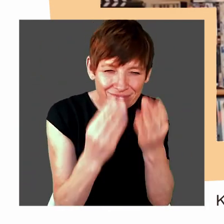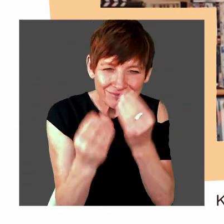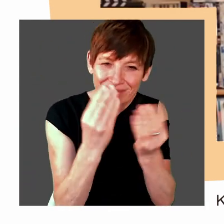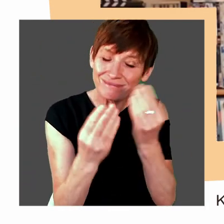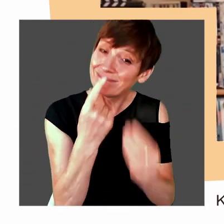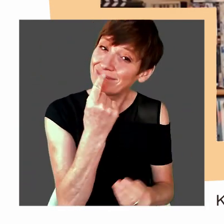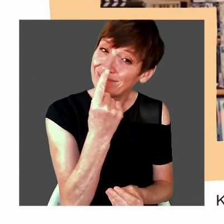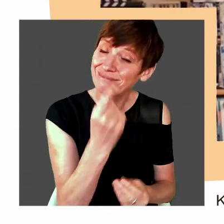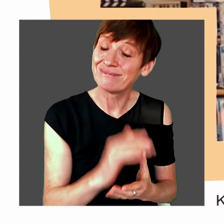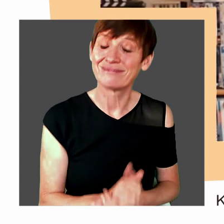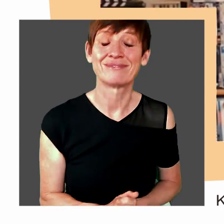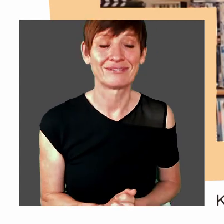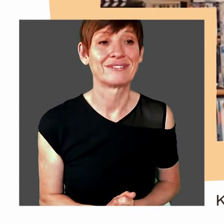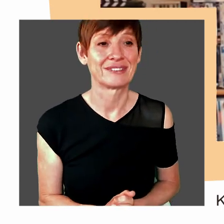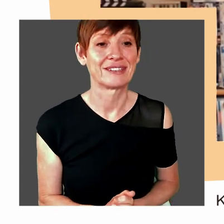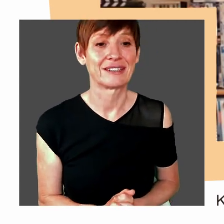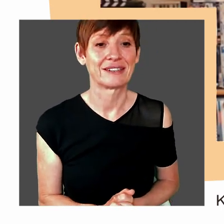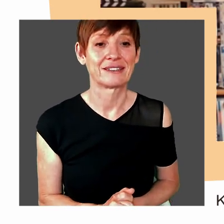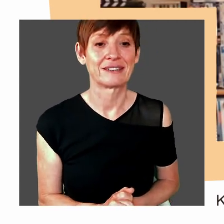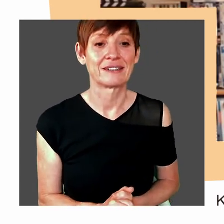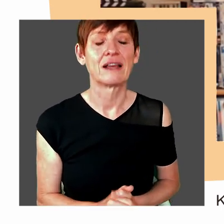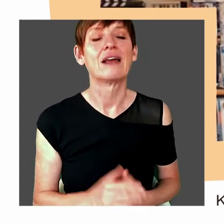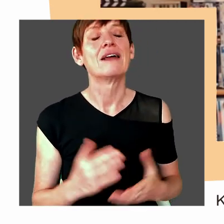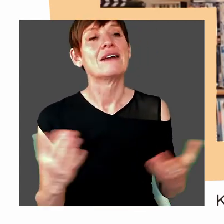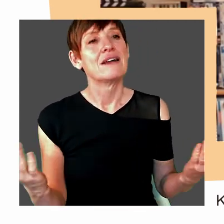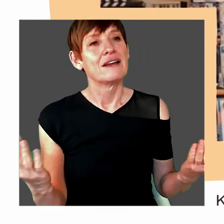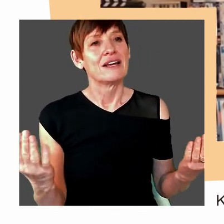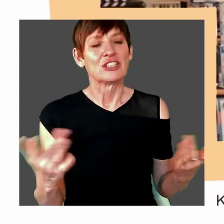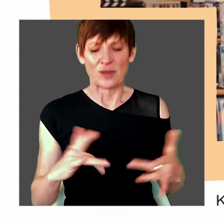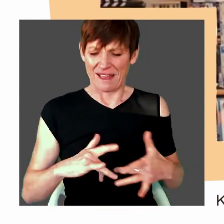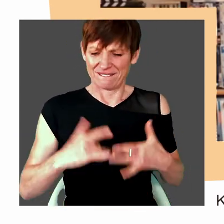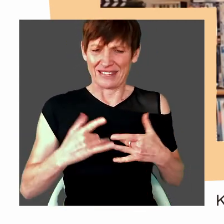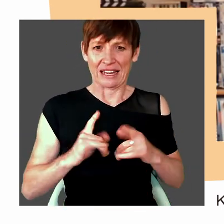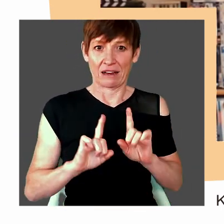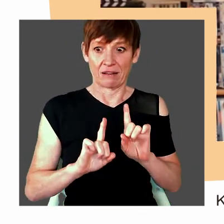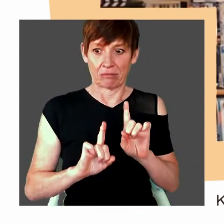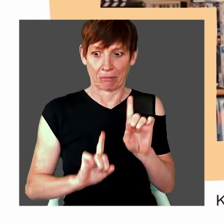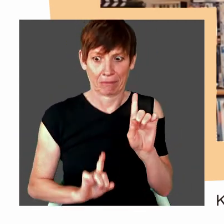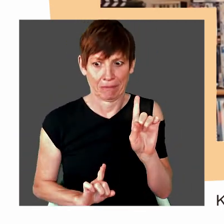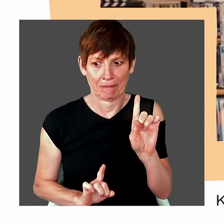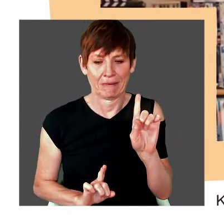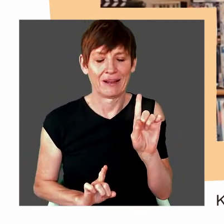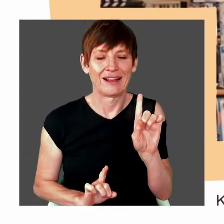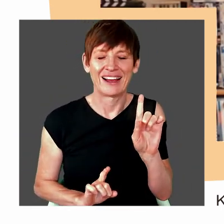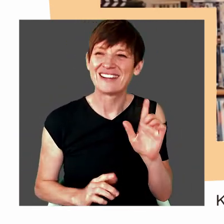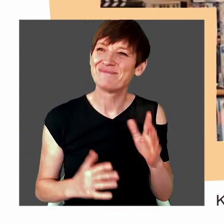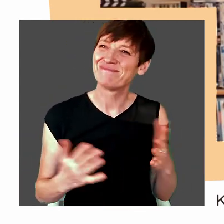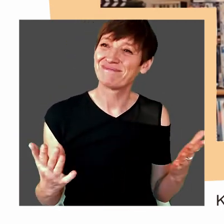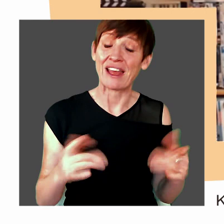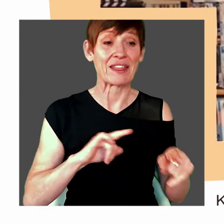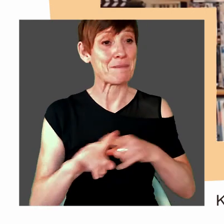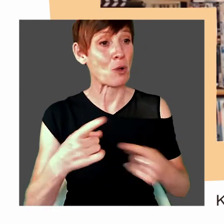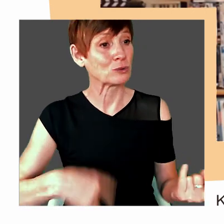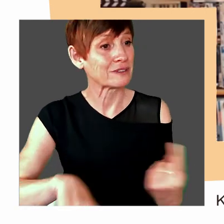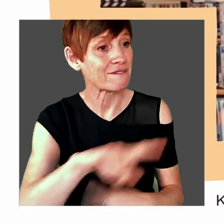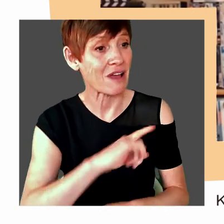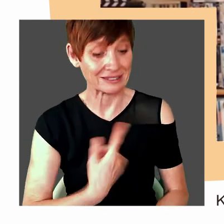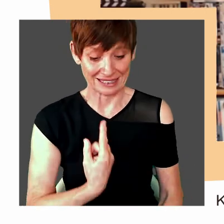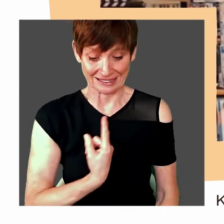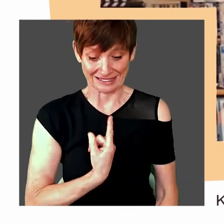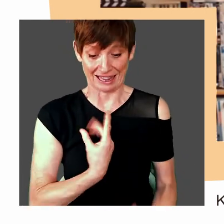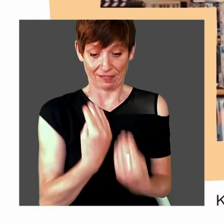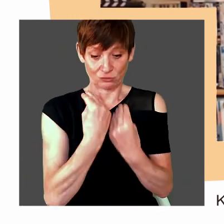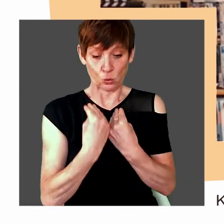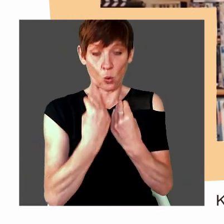on like imposter syndrome, especially in this field, a lot of us are self-taught, like we're putting ourselves out there,